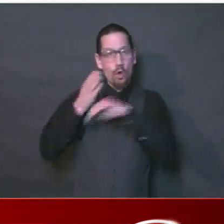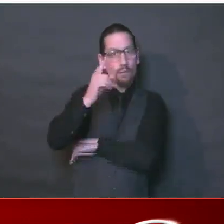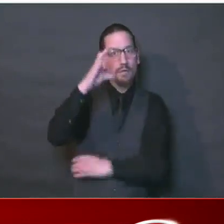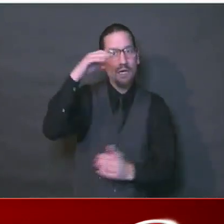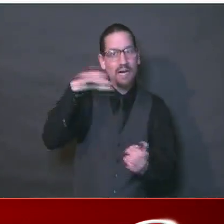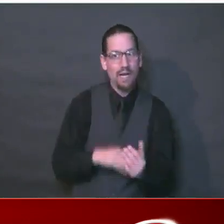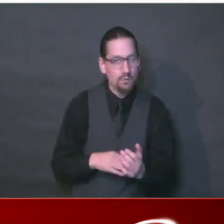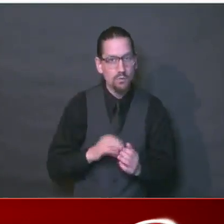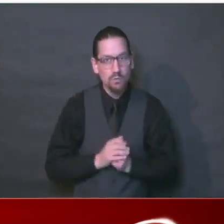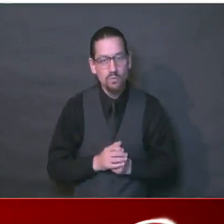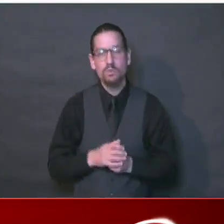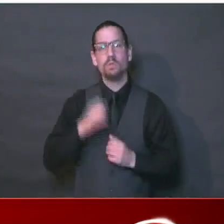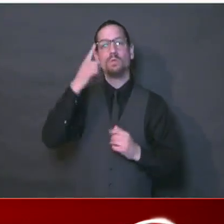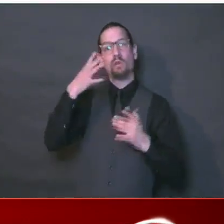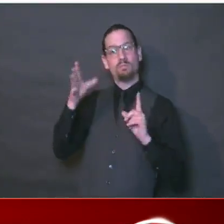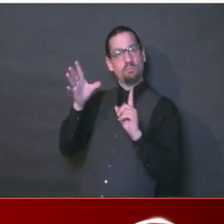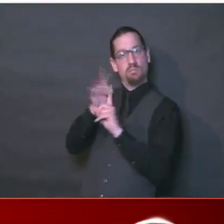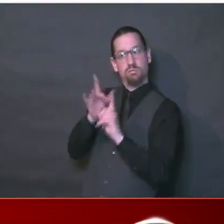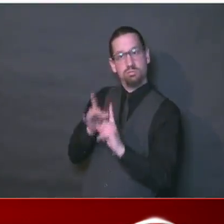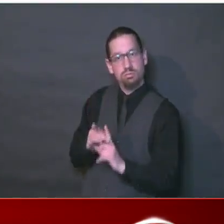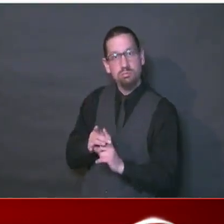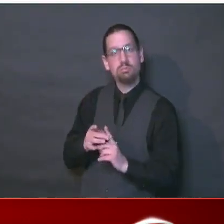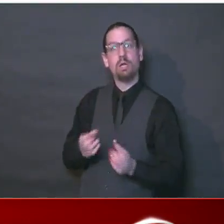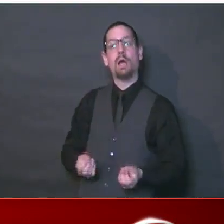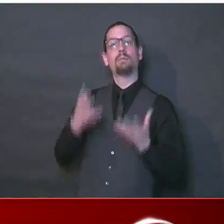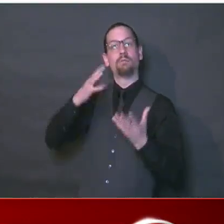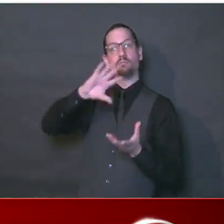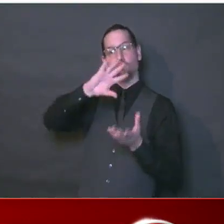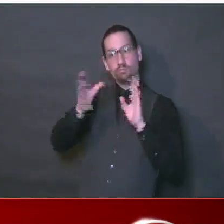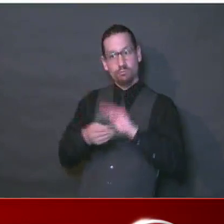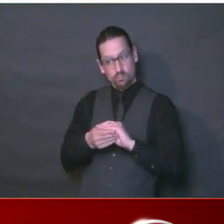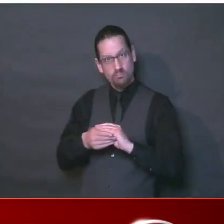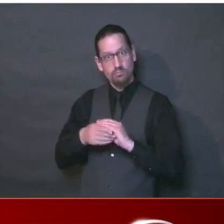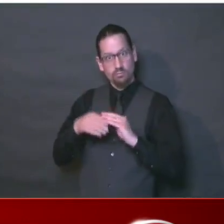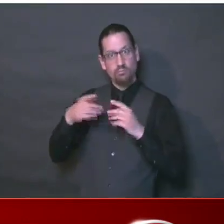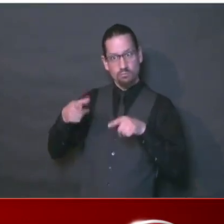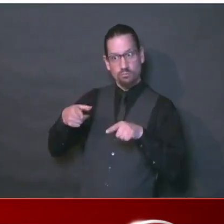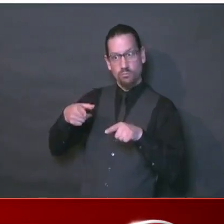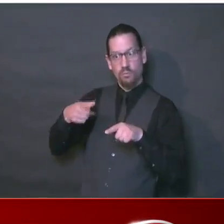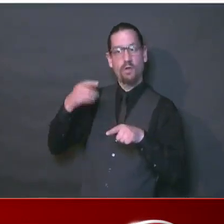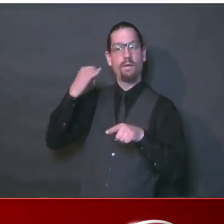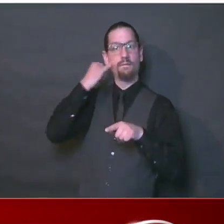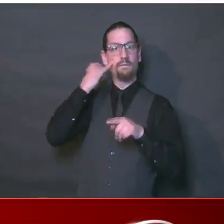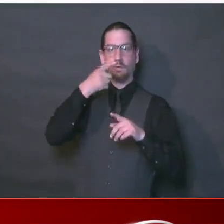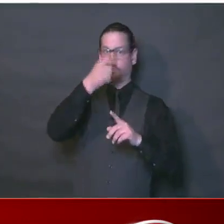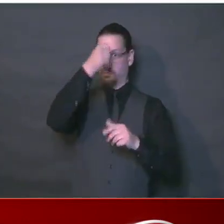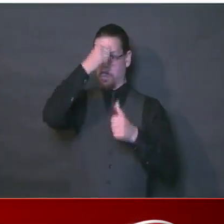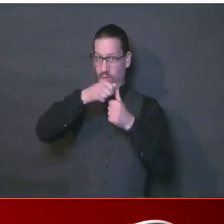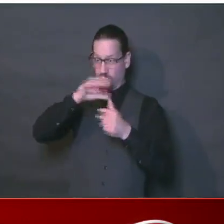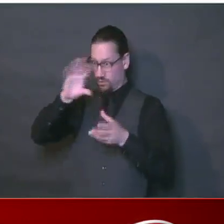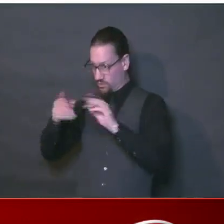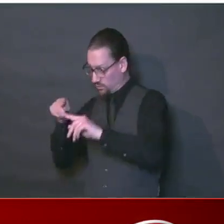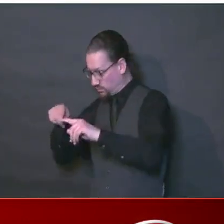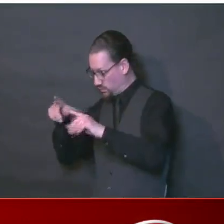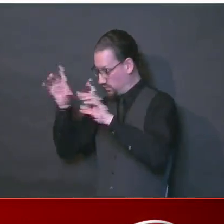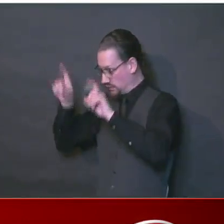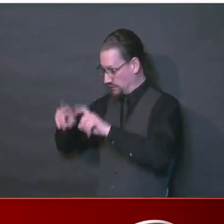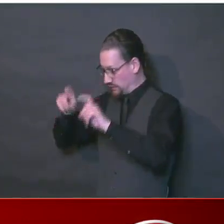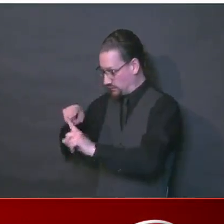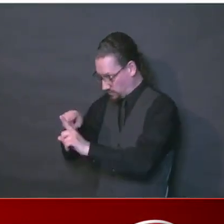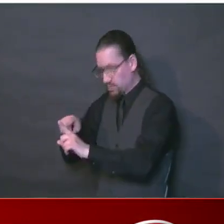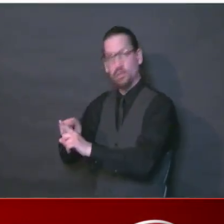one in the few days to come, there are some things we want everyone to keep in mind that aligns with the